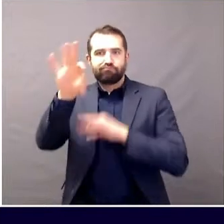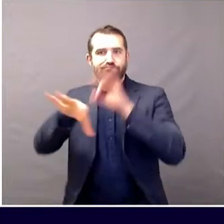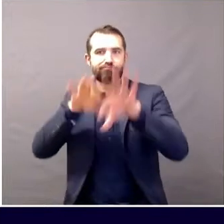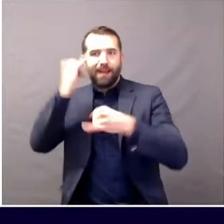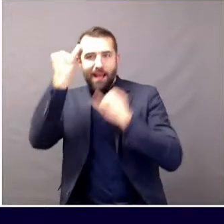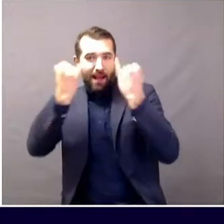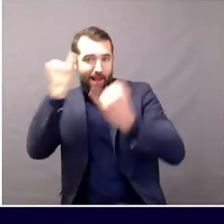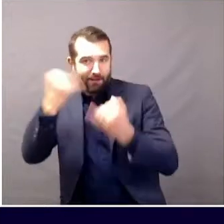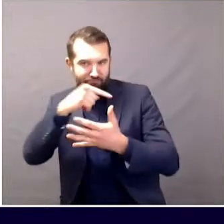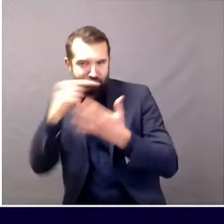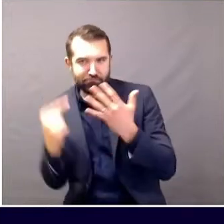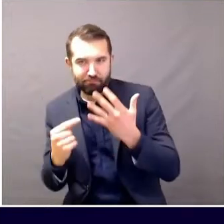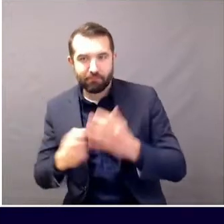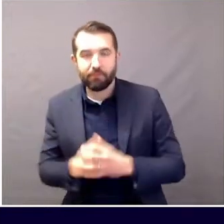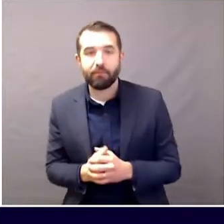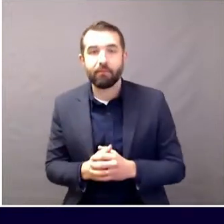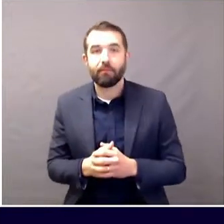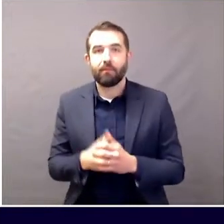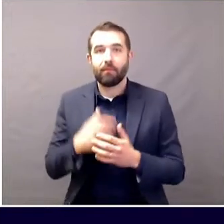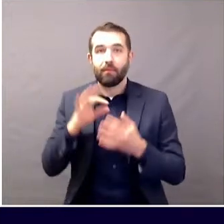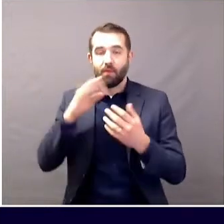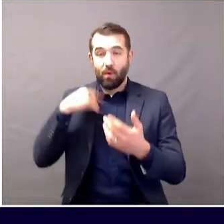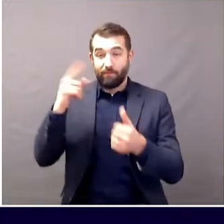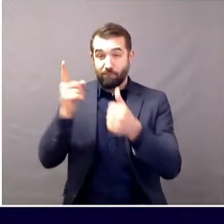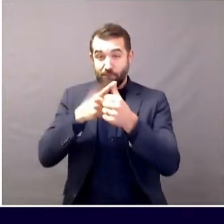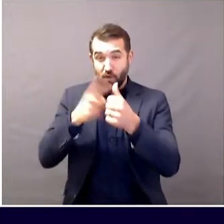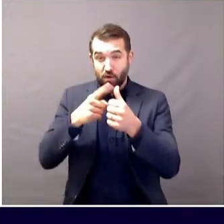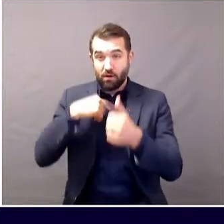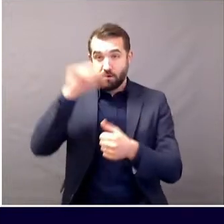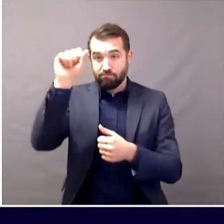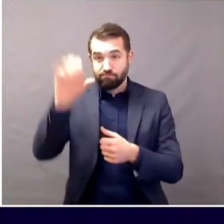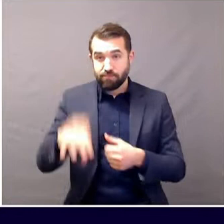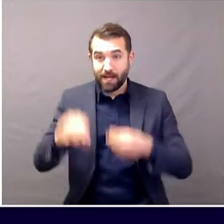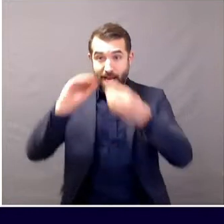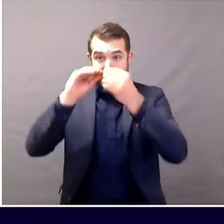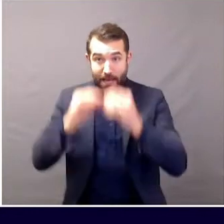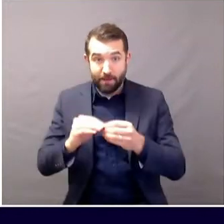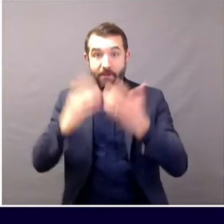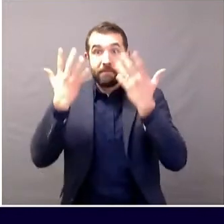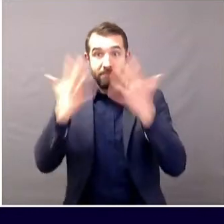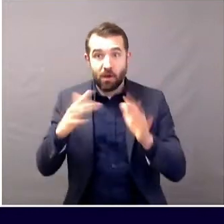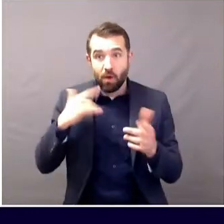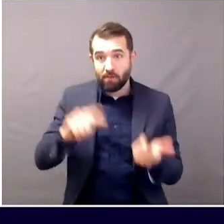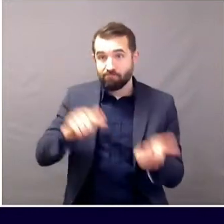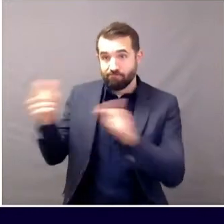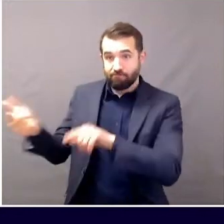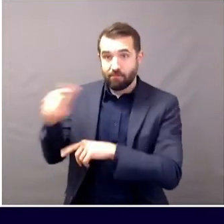stand epidemiologically and then turn it over to Dr. Pollard. To start us off,